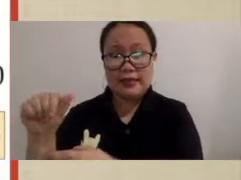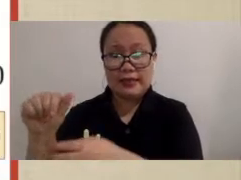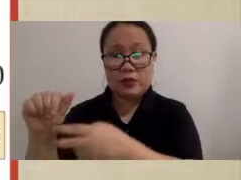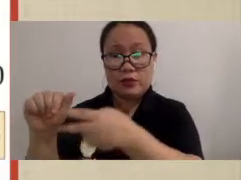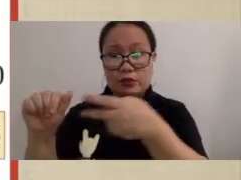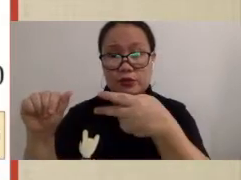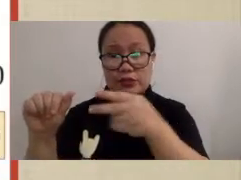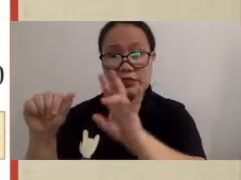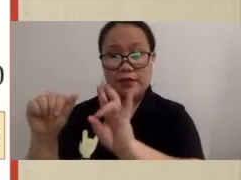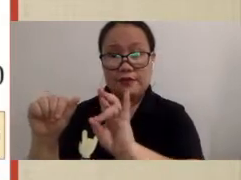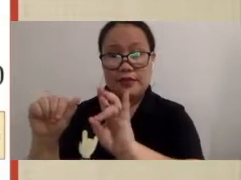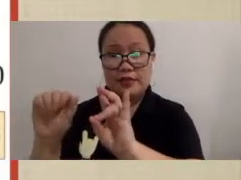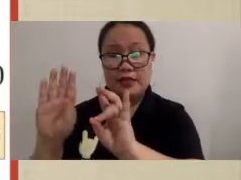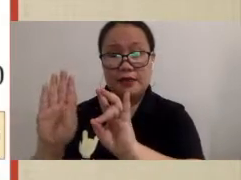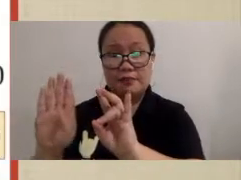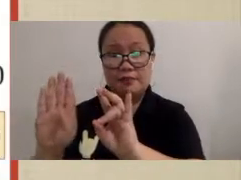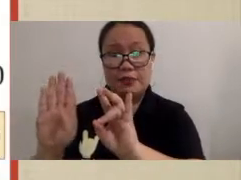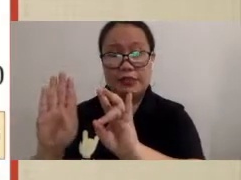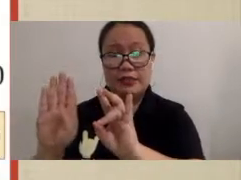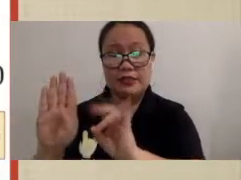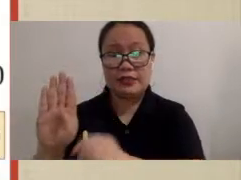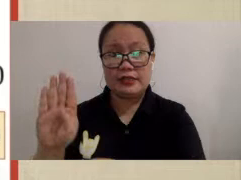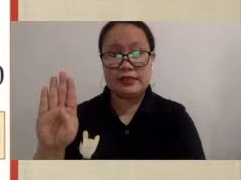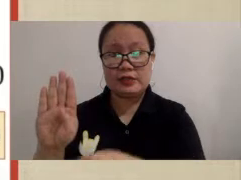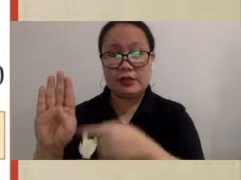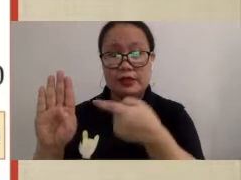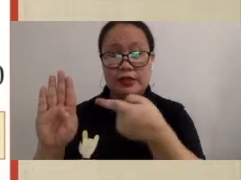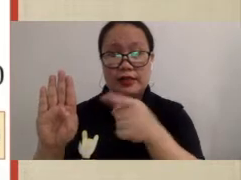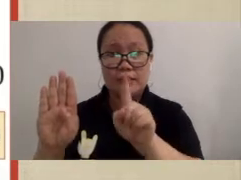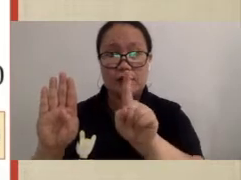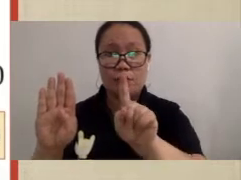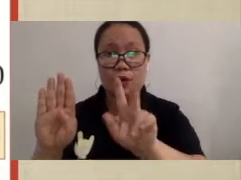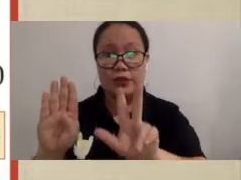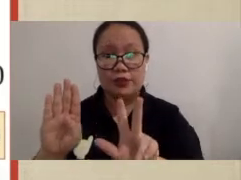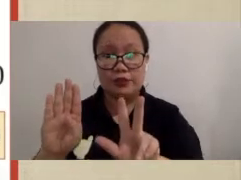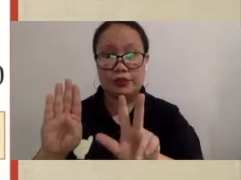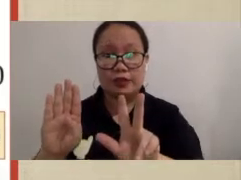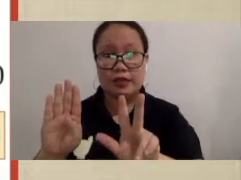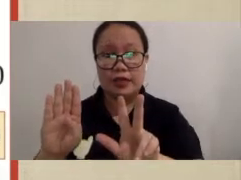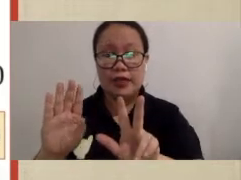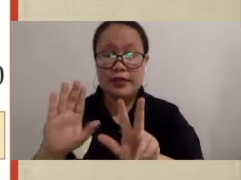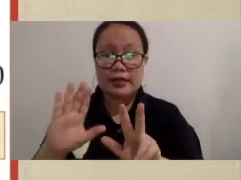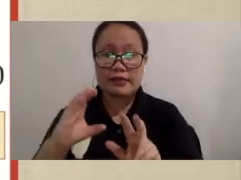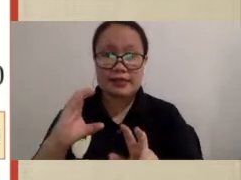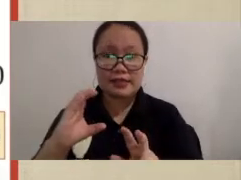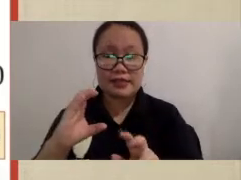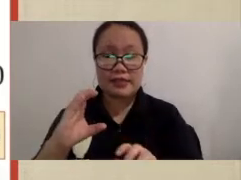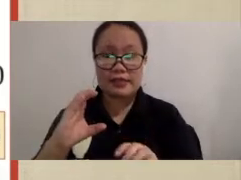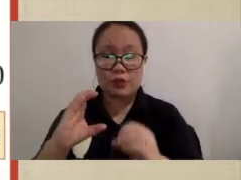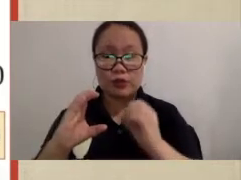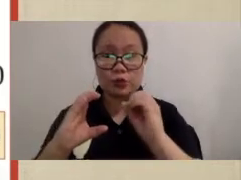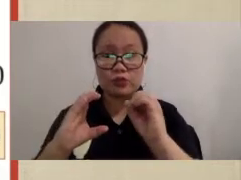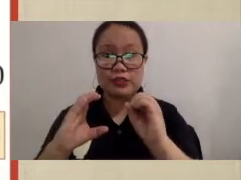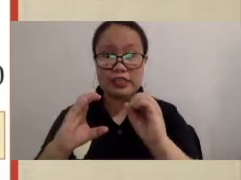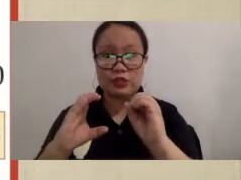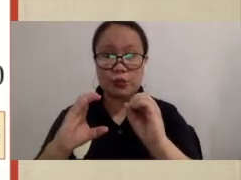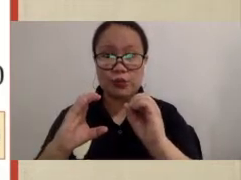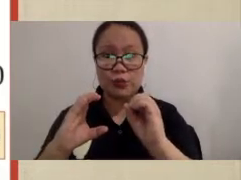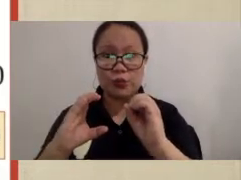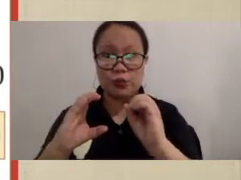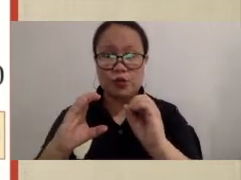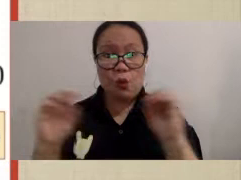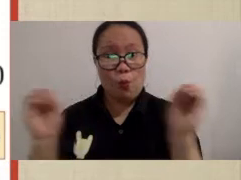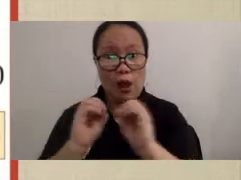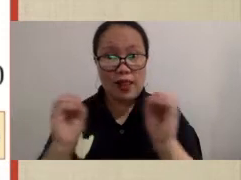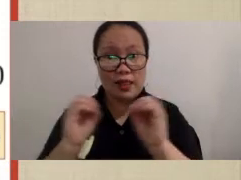So we will have now the value of a, which is 7, b is equal to negative 1/3, and